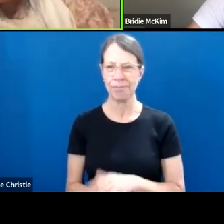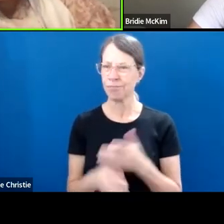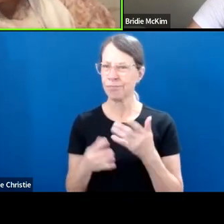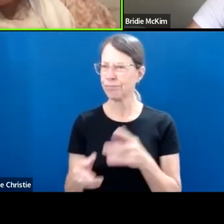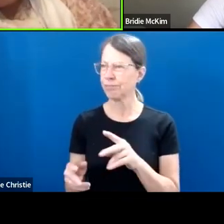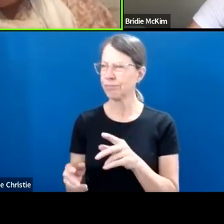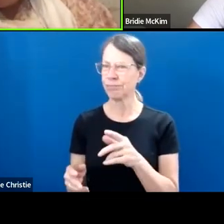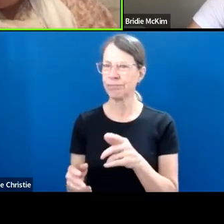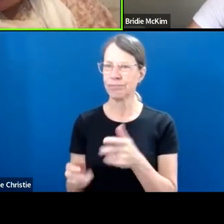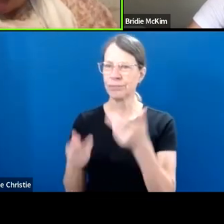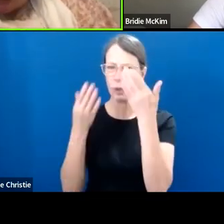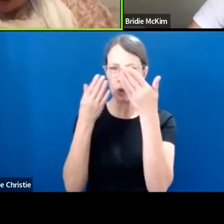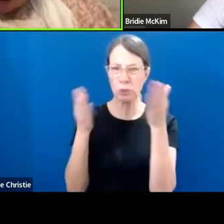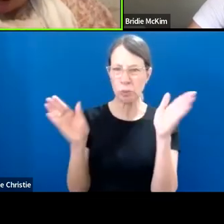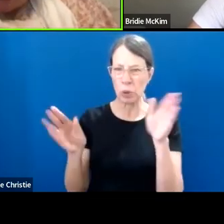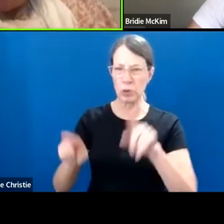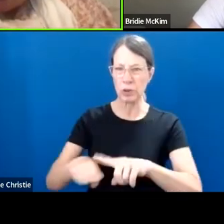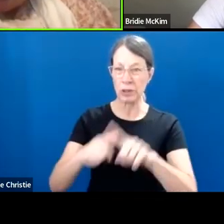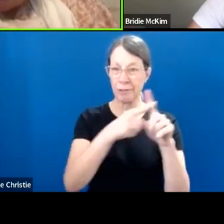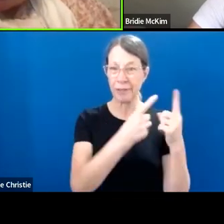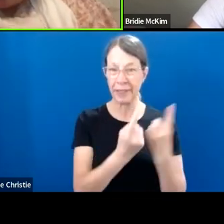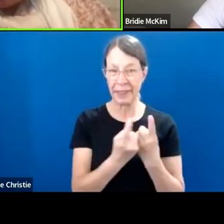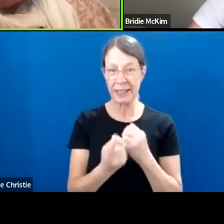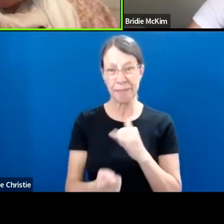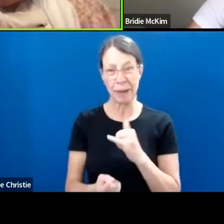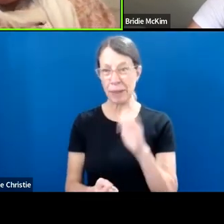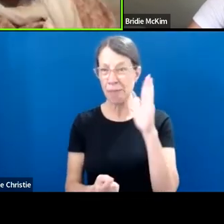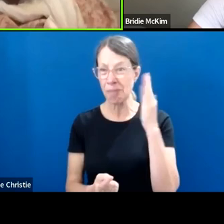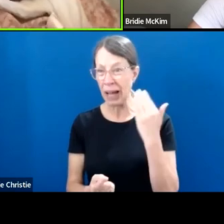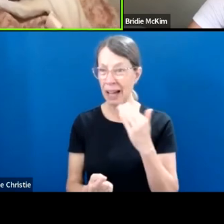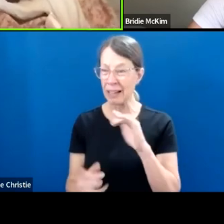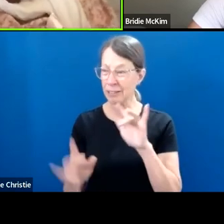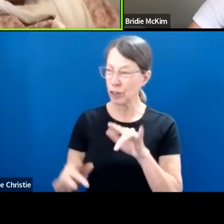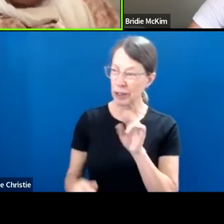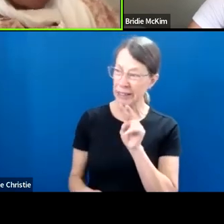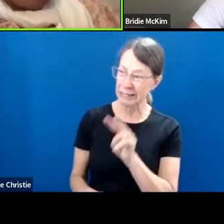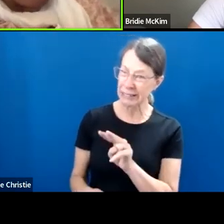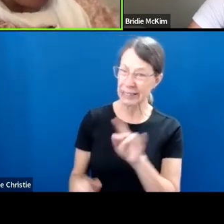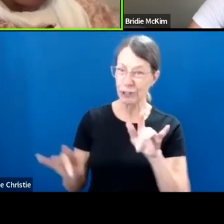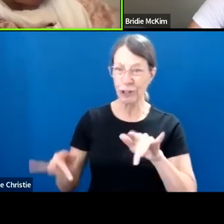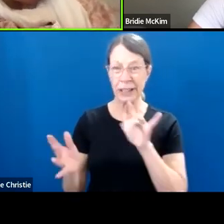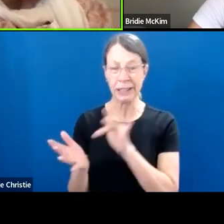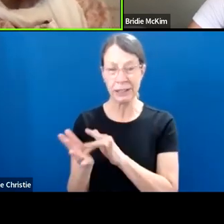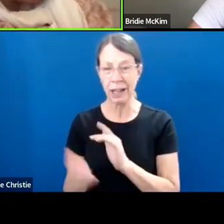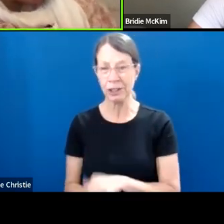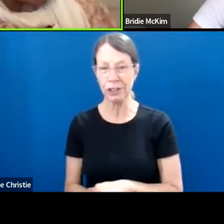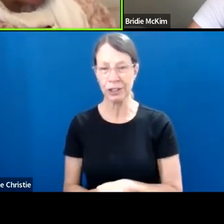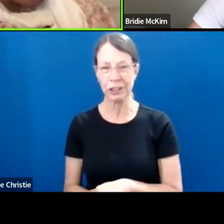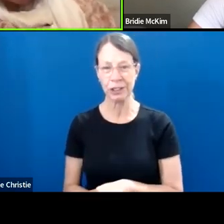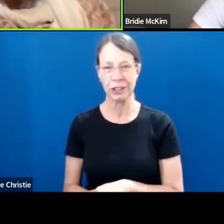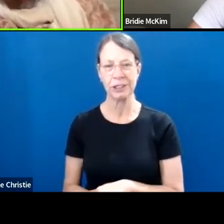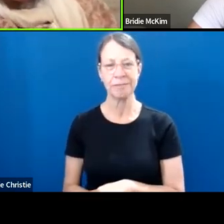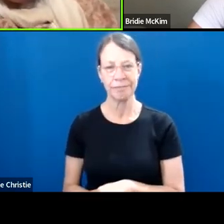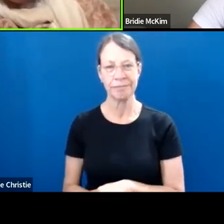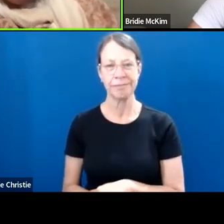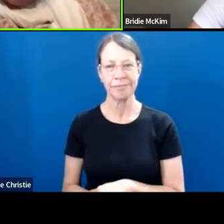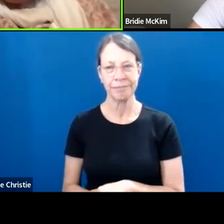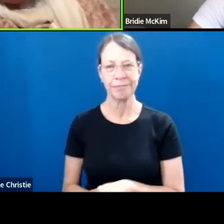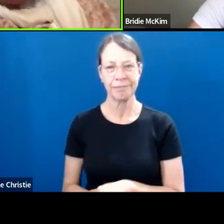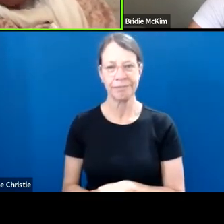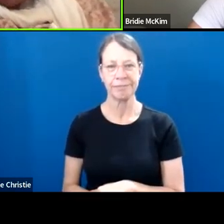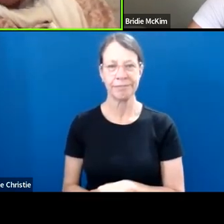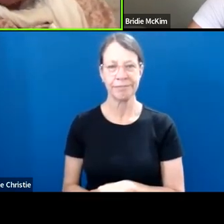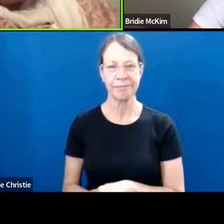you may not have been exposed to. Find out the artists. You know,